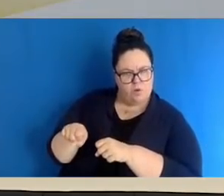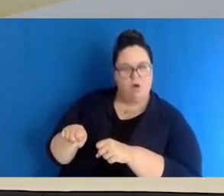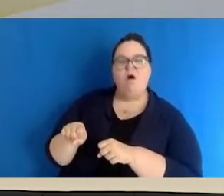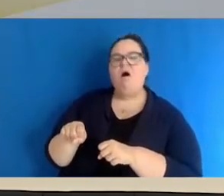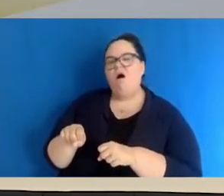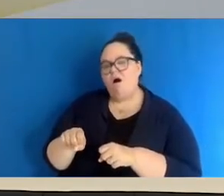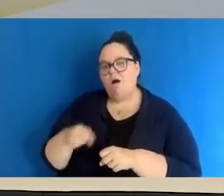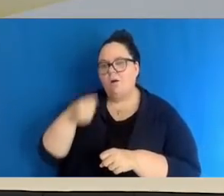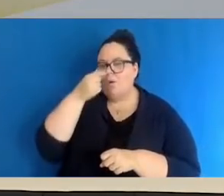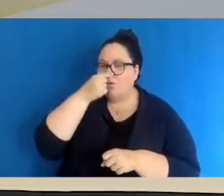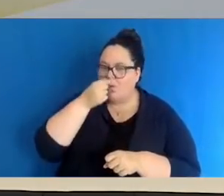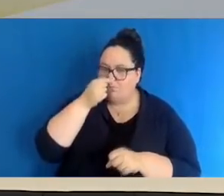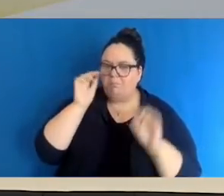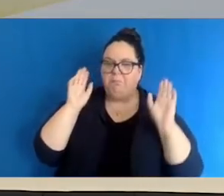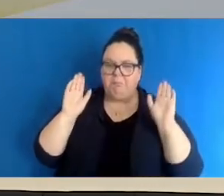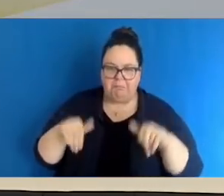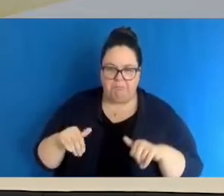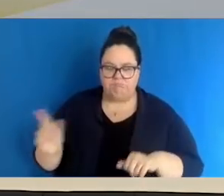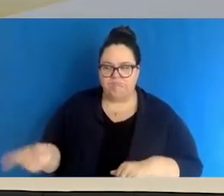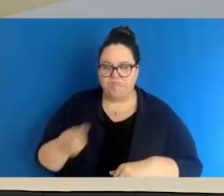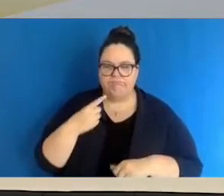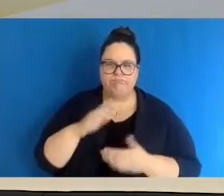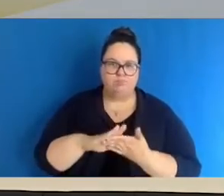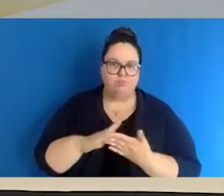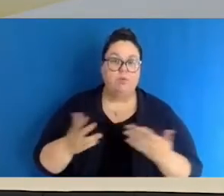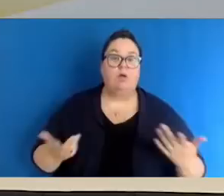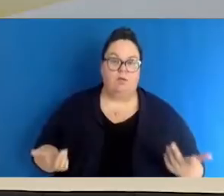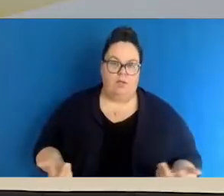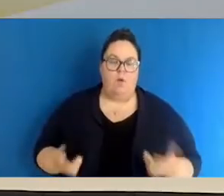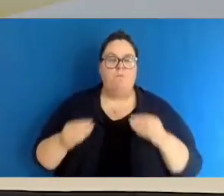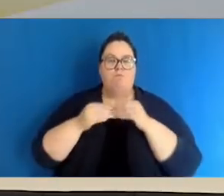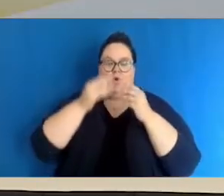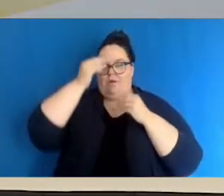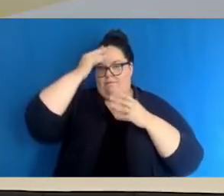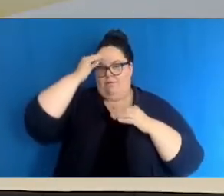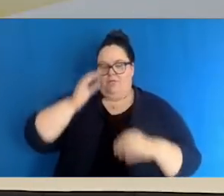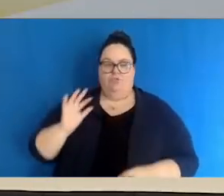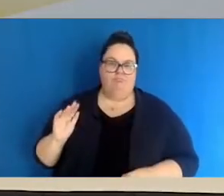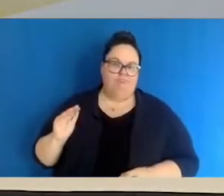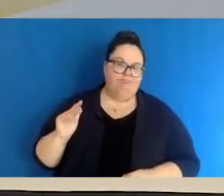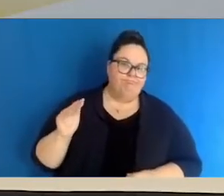showing symptoms, and we'll have more information to share in the coming weeks.